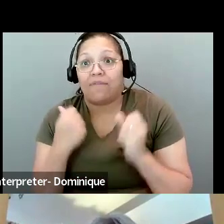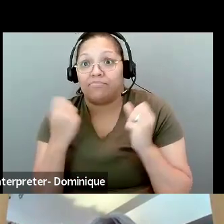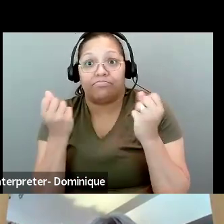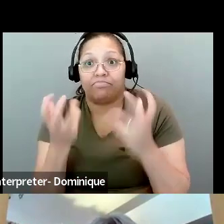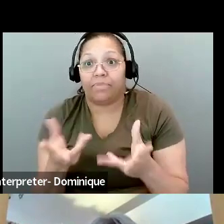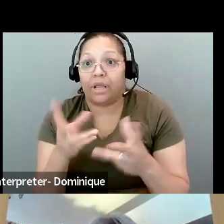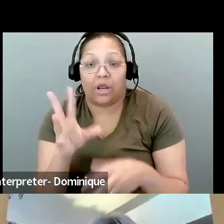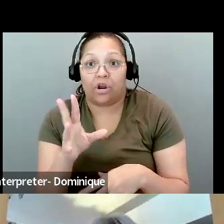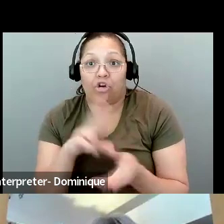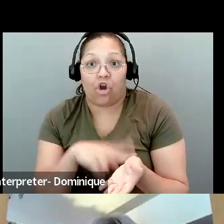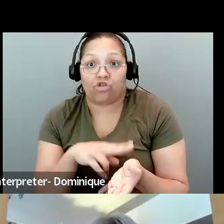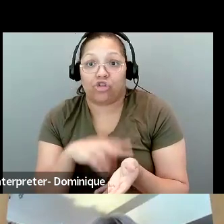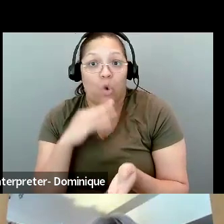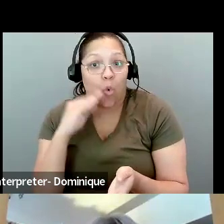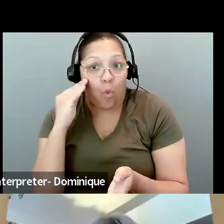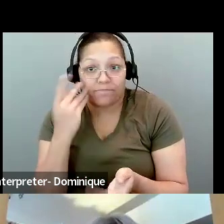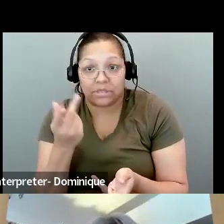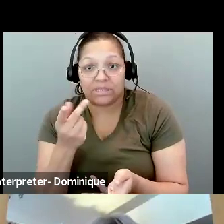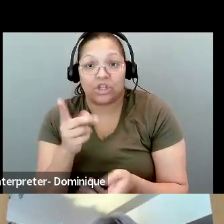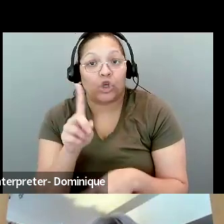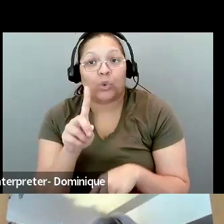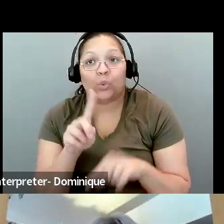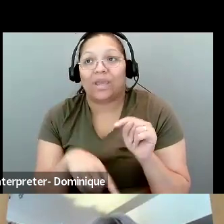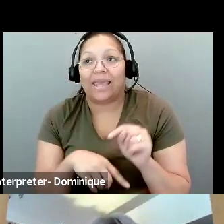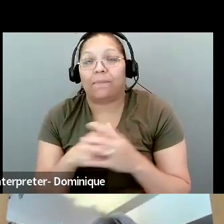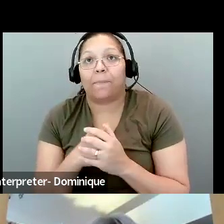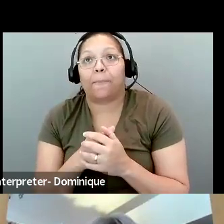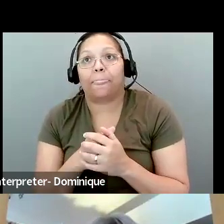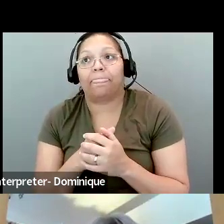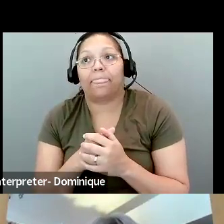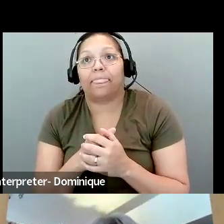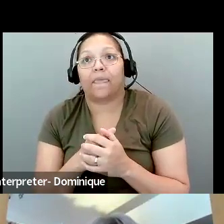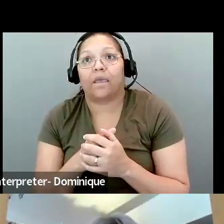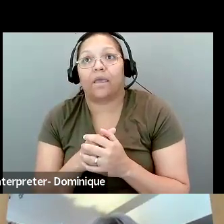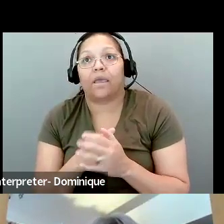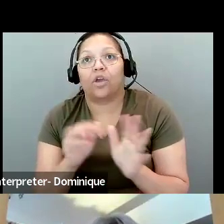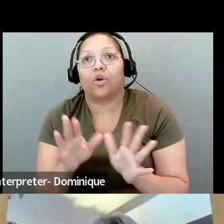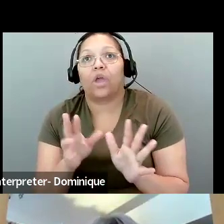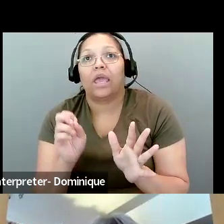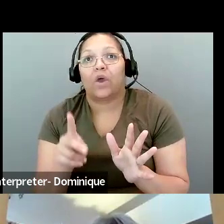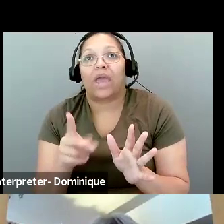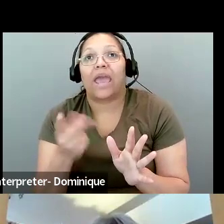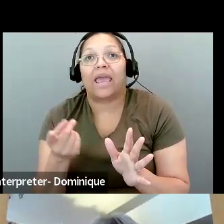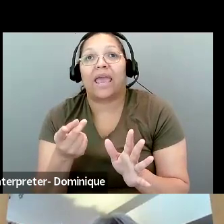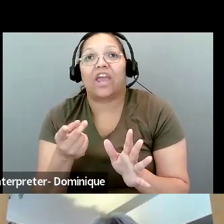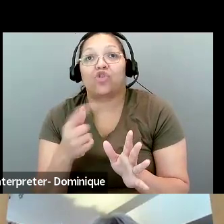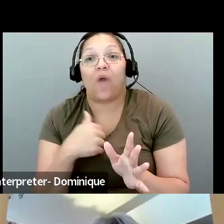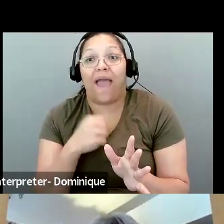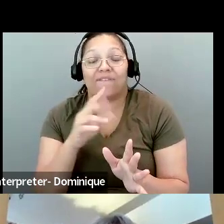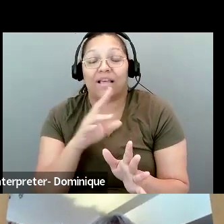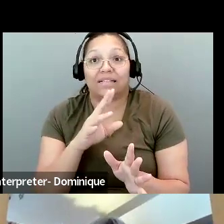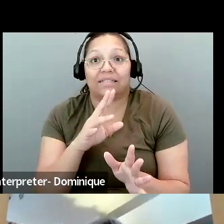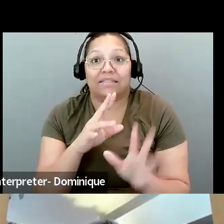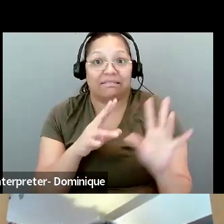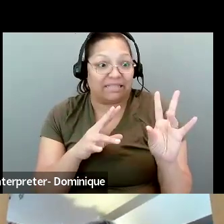right? And you can't get, so say I was 75, right? And there was a lady that was 80 next